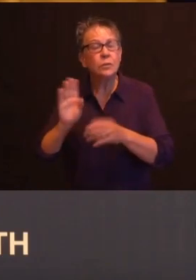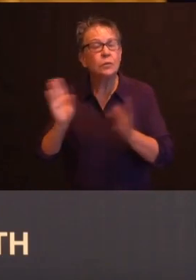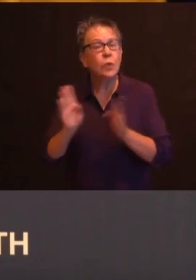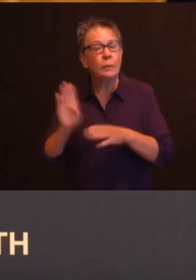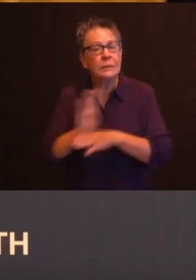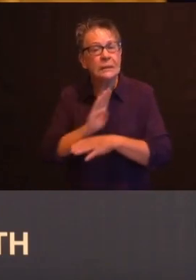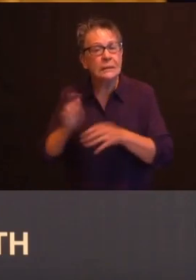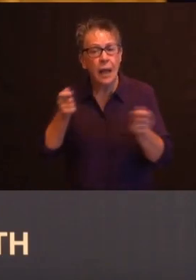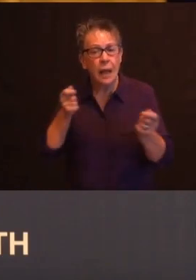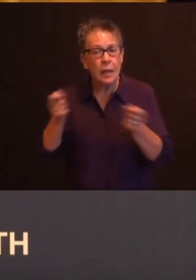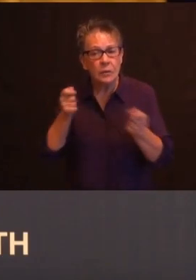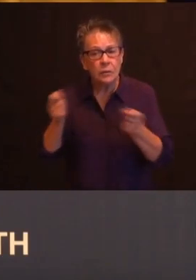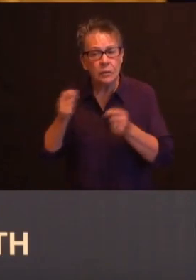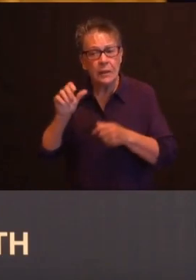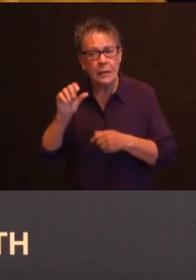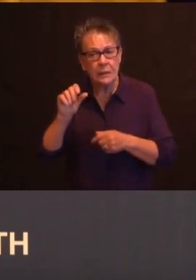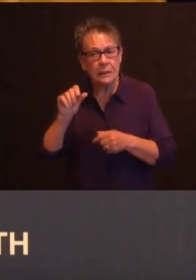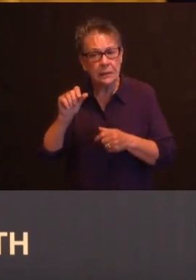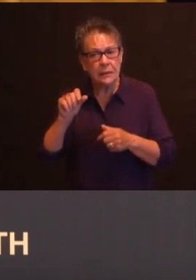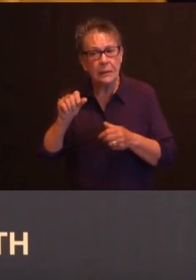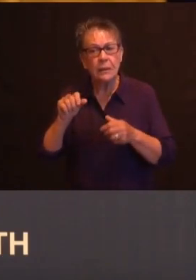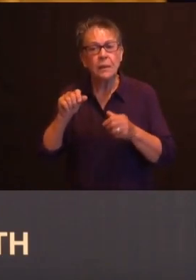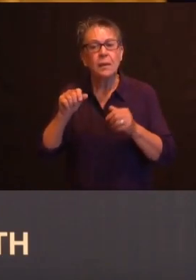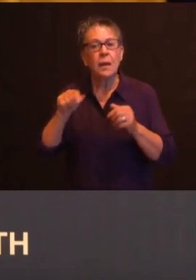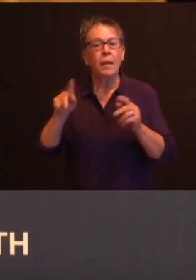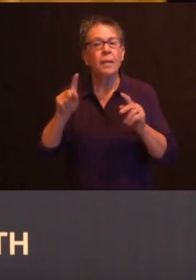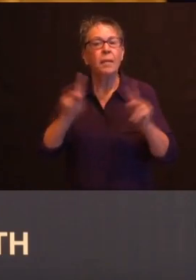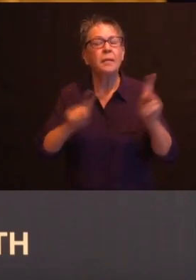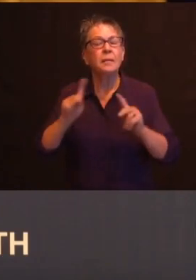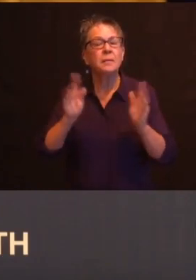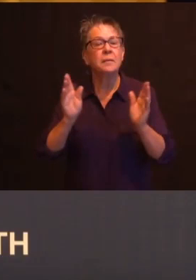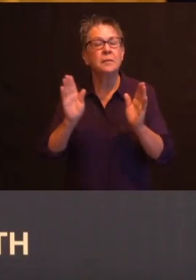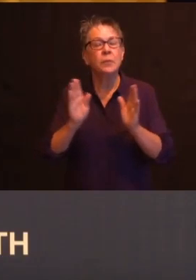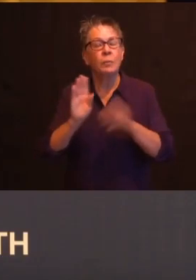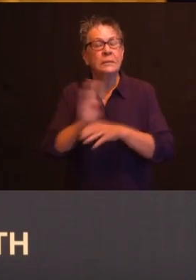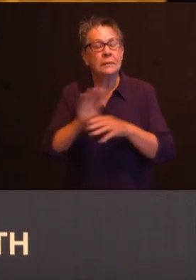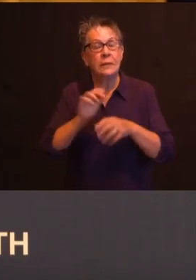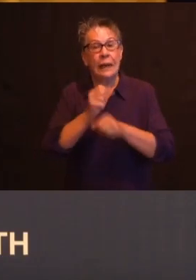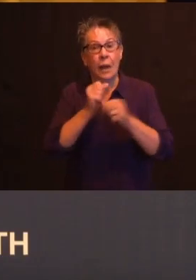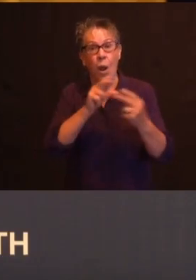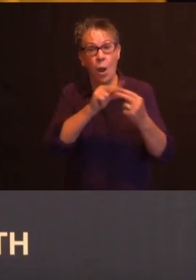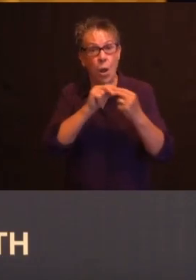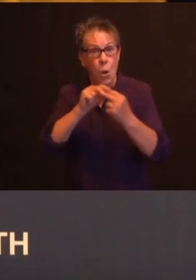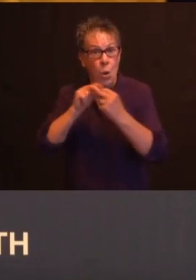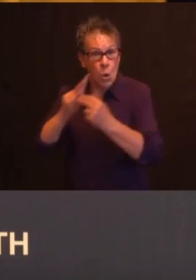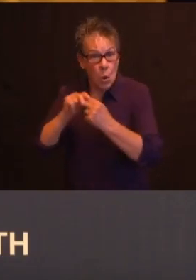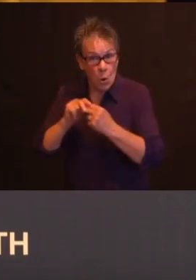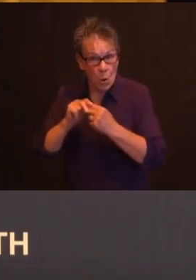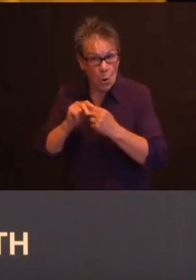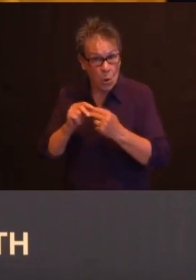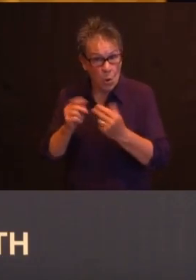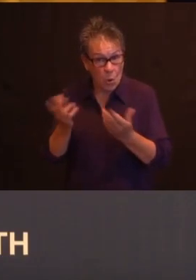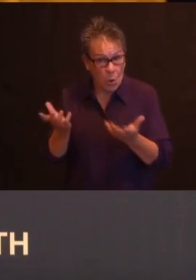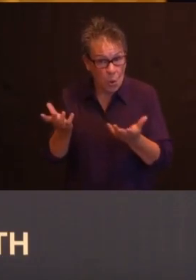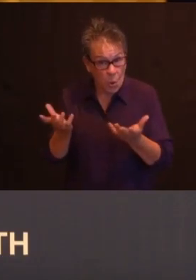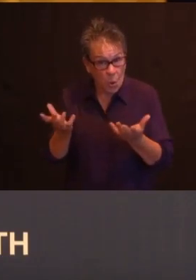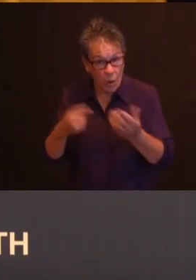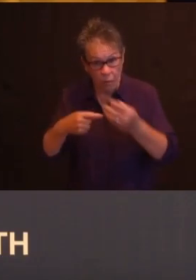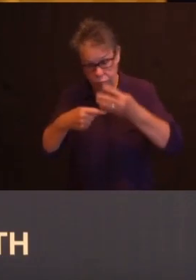the Paycheck Protection Program. One of the companies that you listed in 2019 on your financial disclosure, it's called